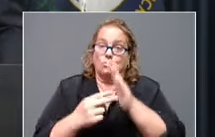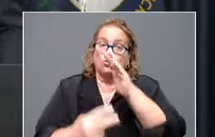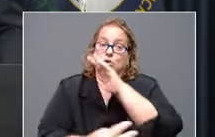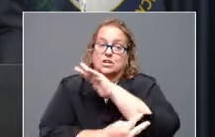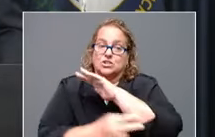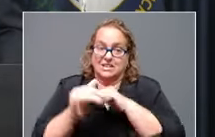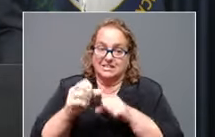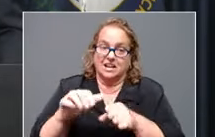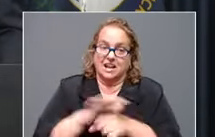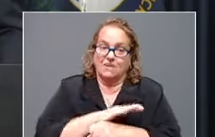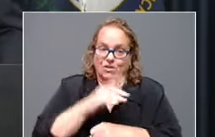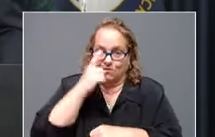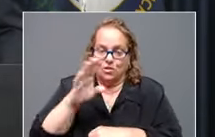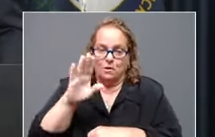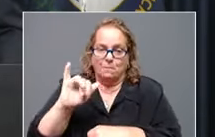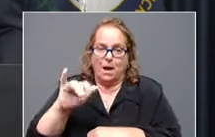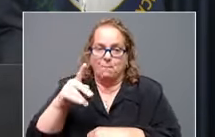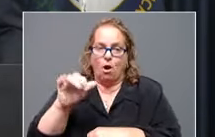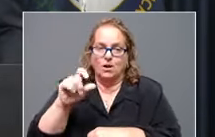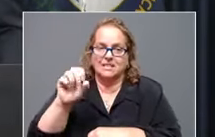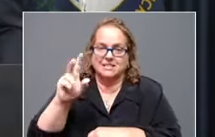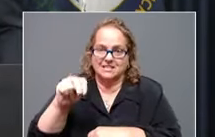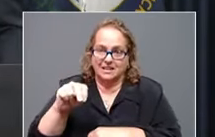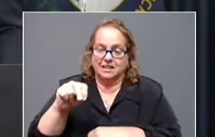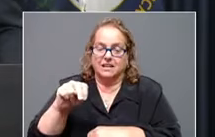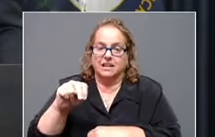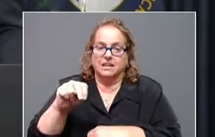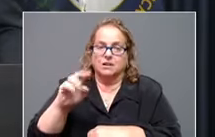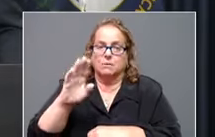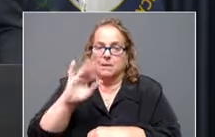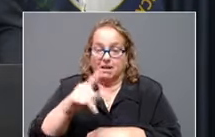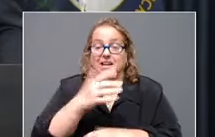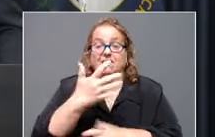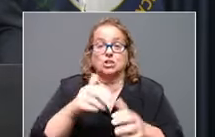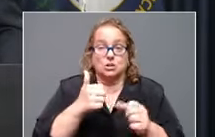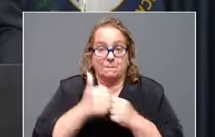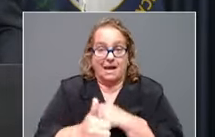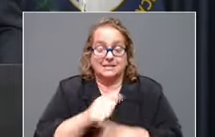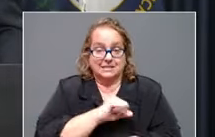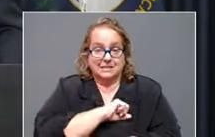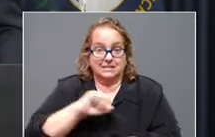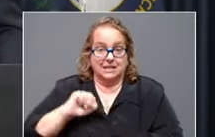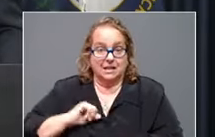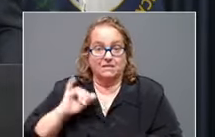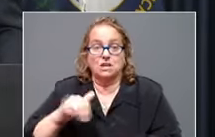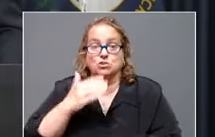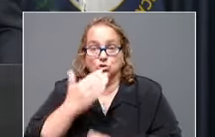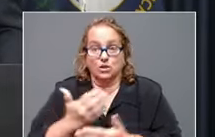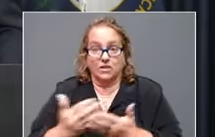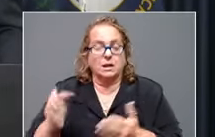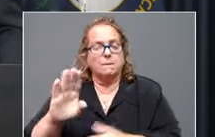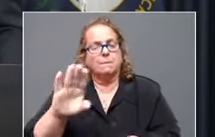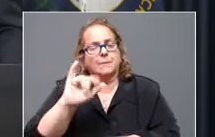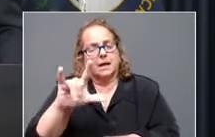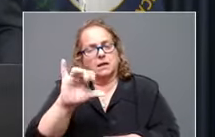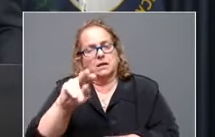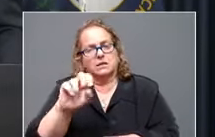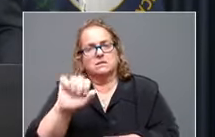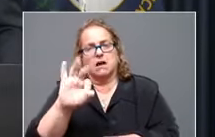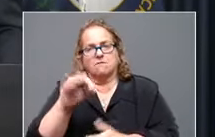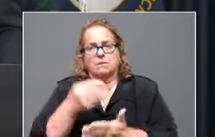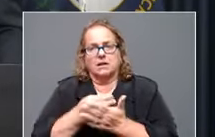bill? Well, it passed the Senate. And that's a good thing because there are billions of dollars for Kentucky infrastructure in